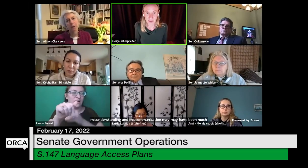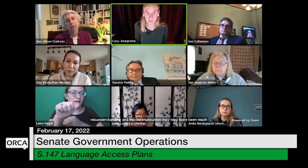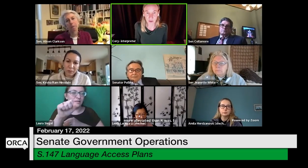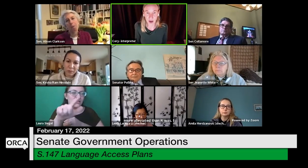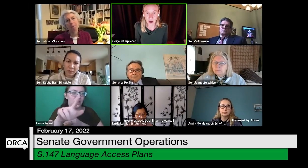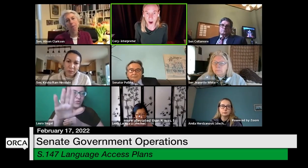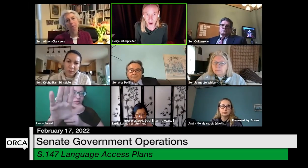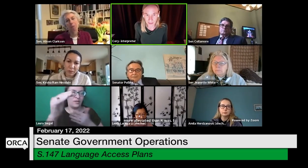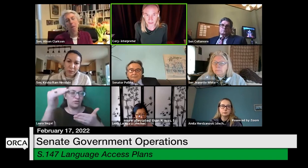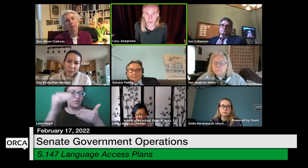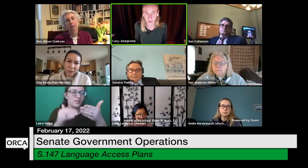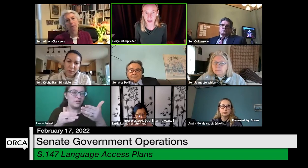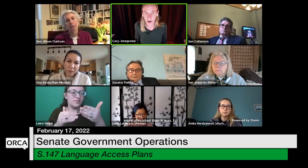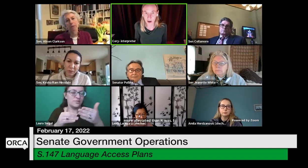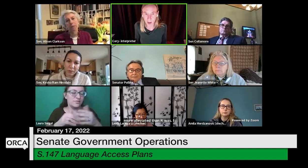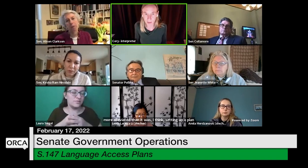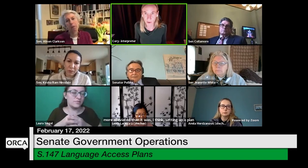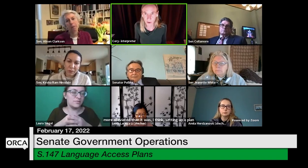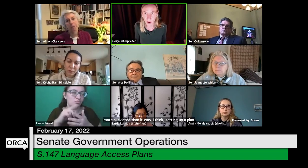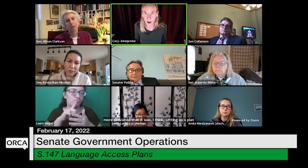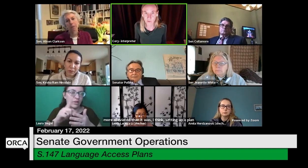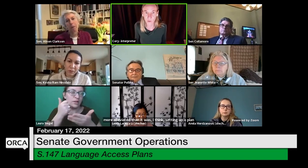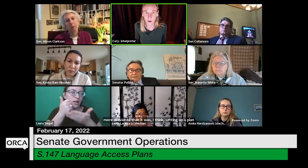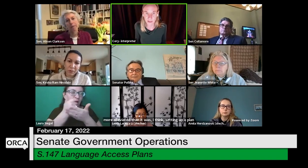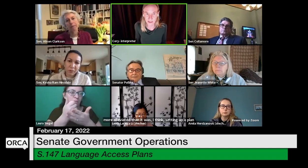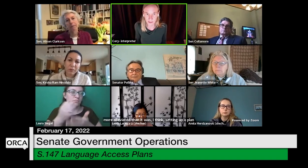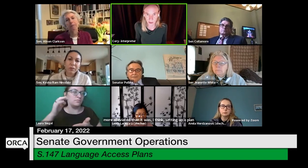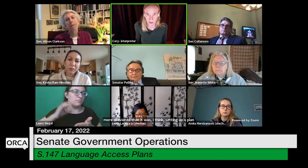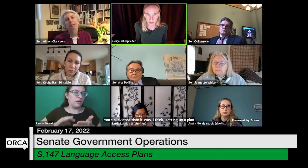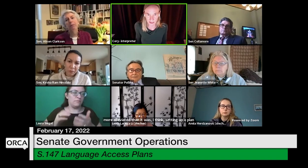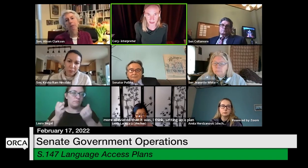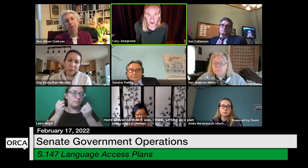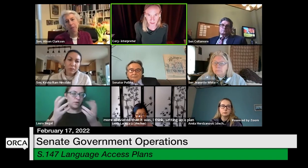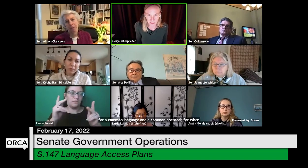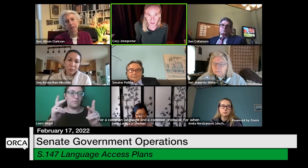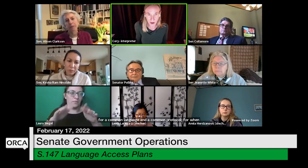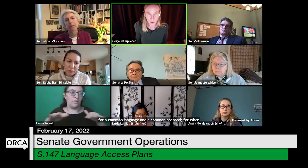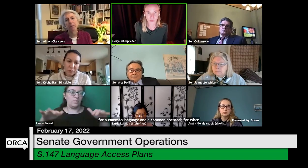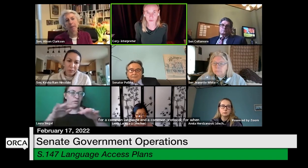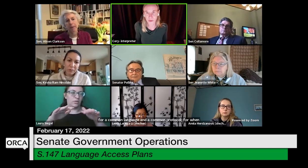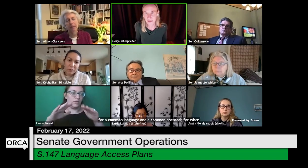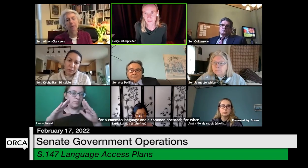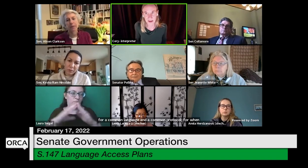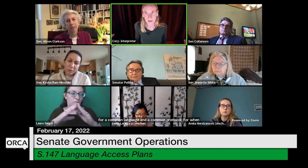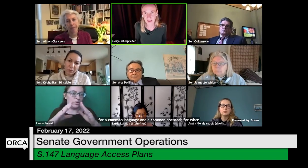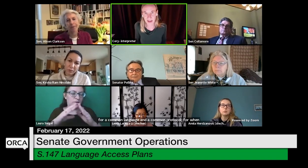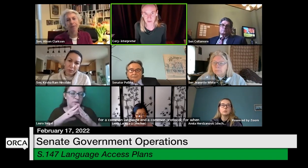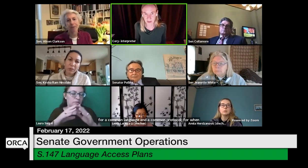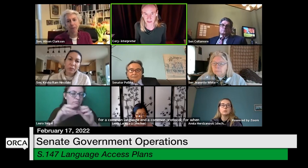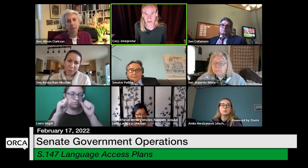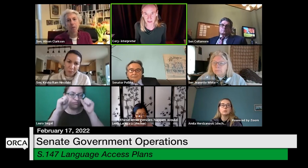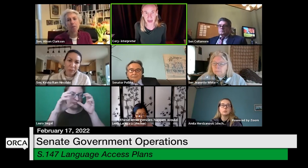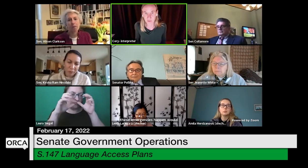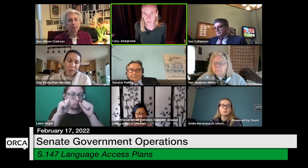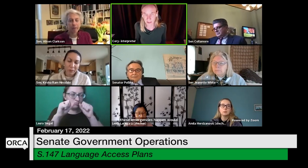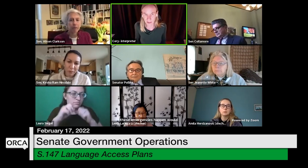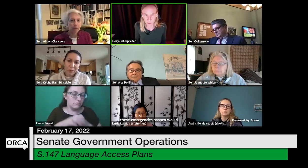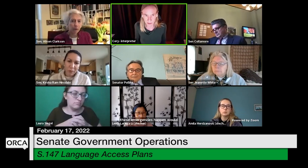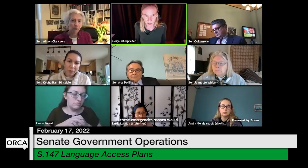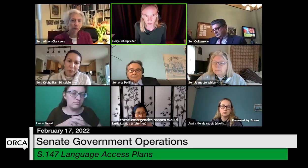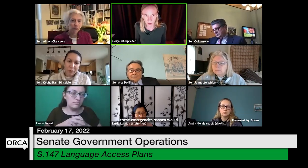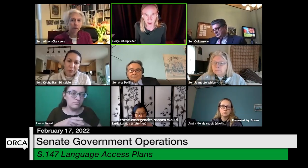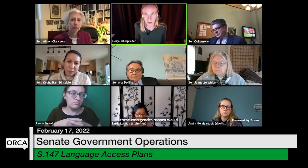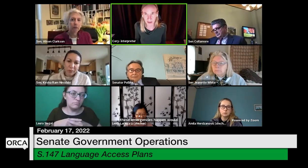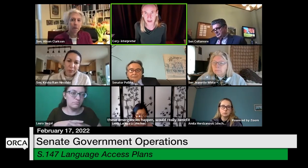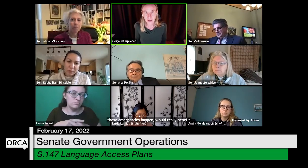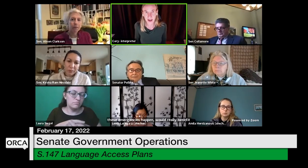setting up a lot. for a common language and a common protocol for when these emergencies happen would really benefit everybody. Everybody